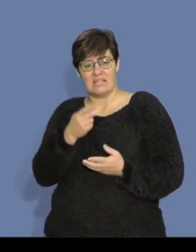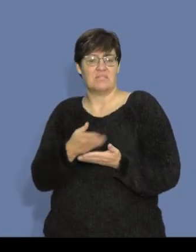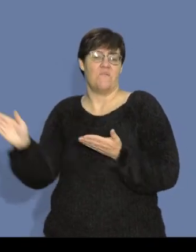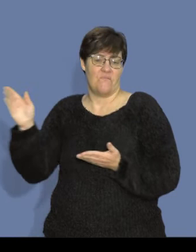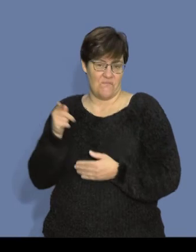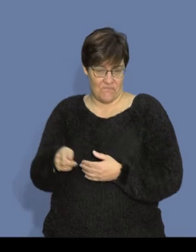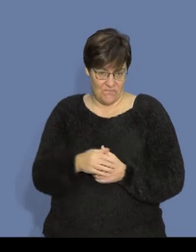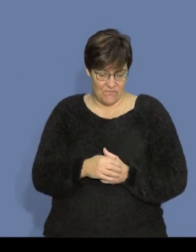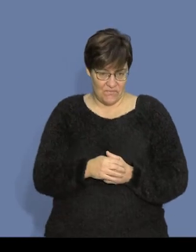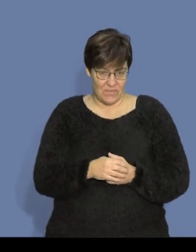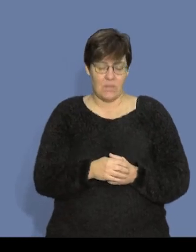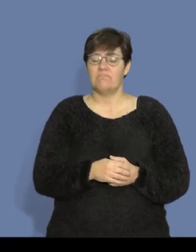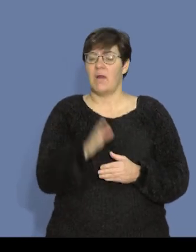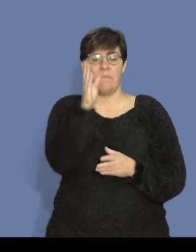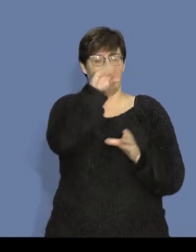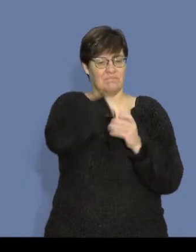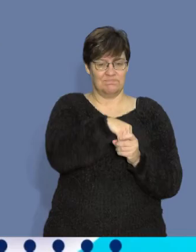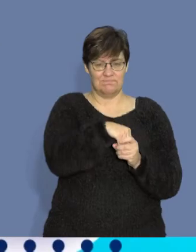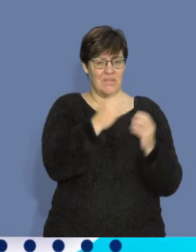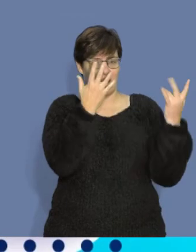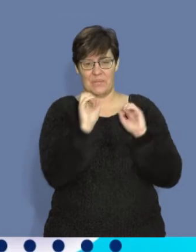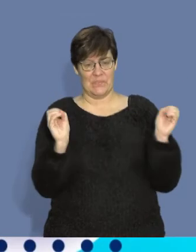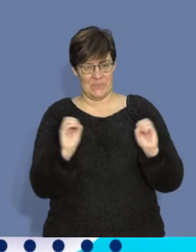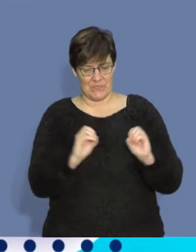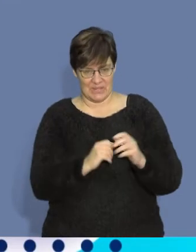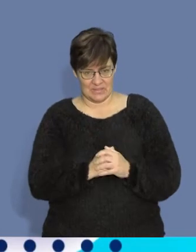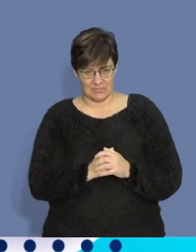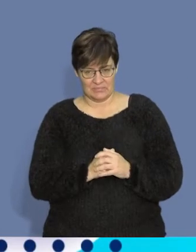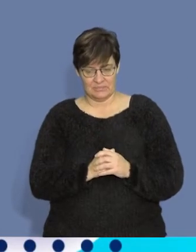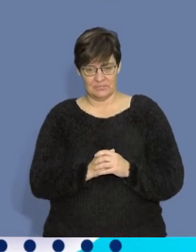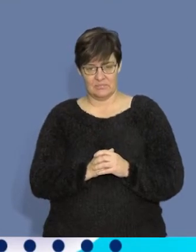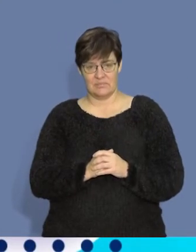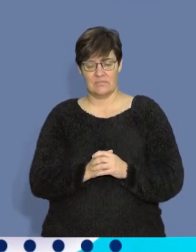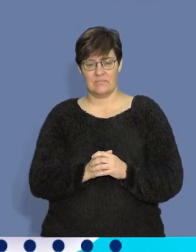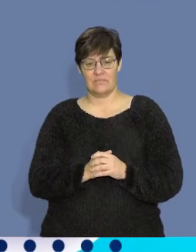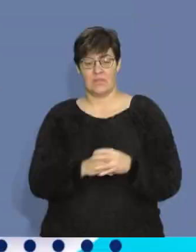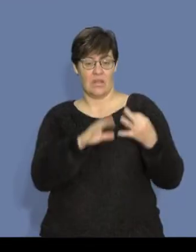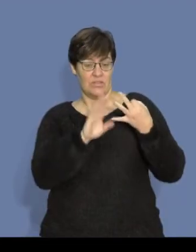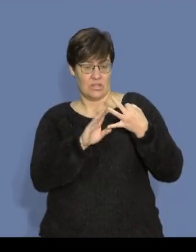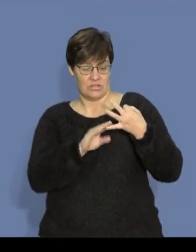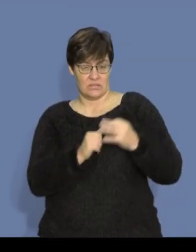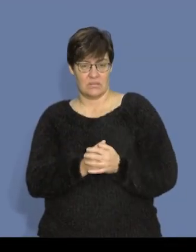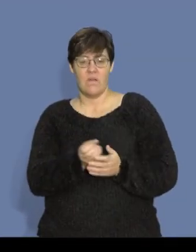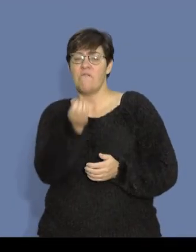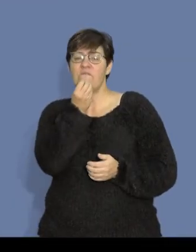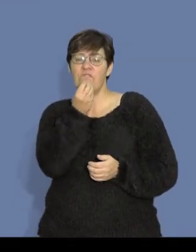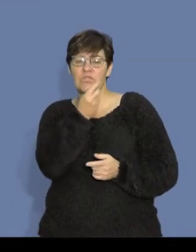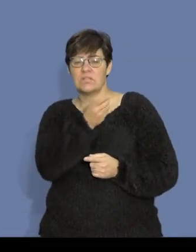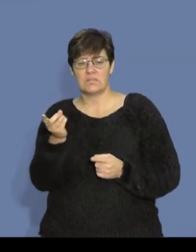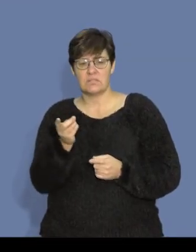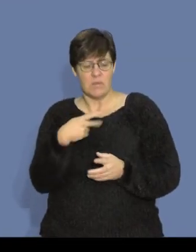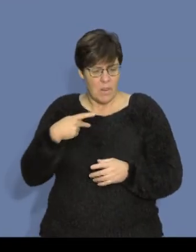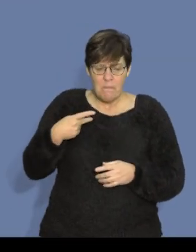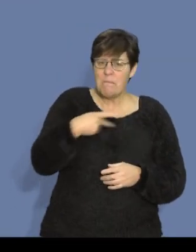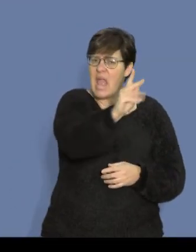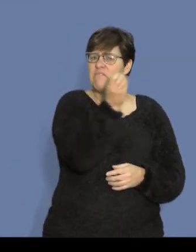exempt. So therefore will not be part of my VAT calculation. Number three, refreshments. But